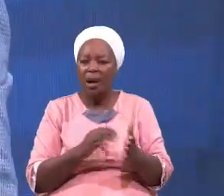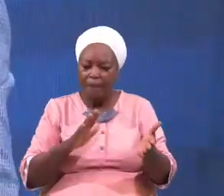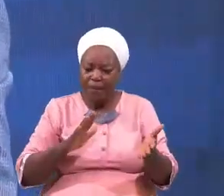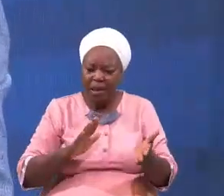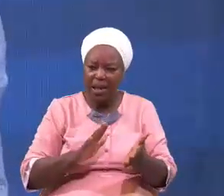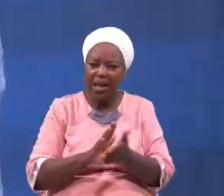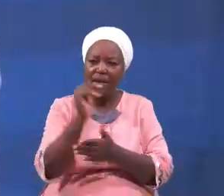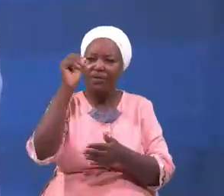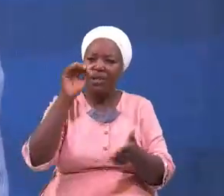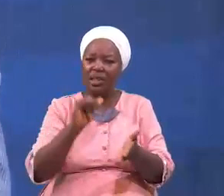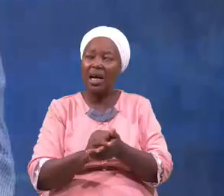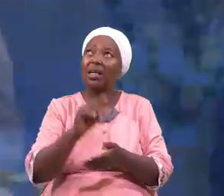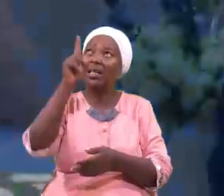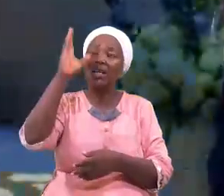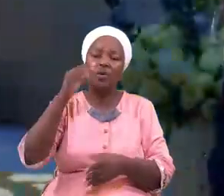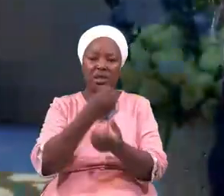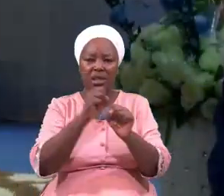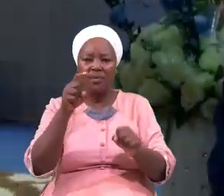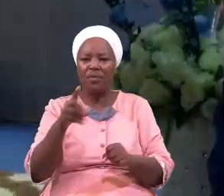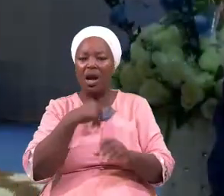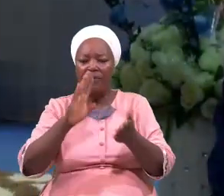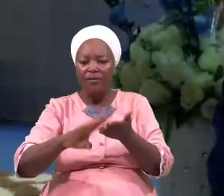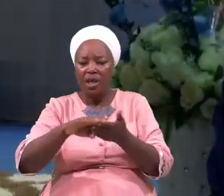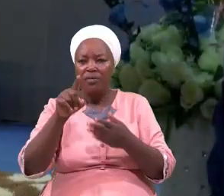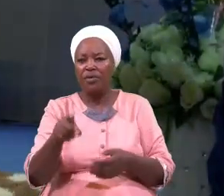Believe that he will save you and forgive you.